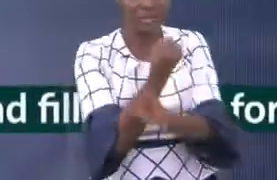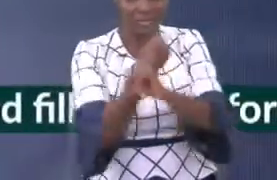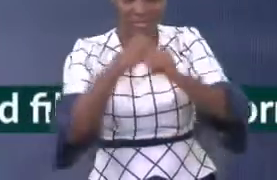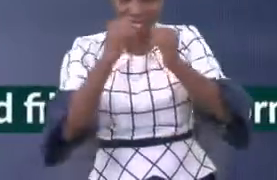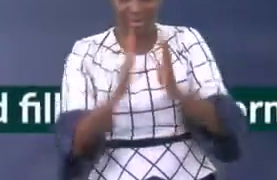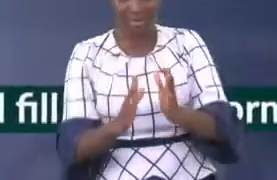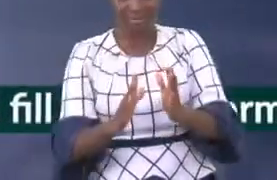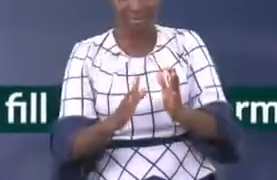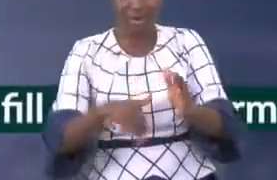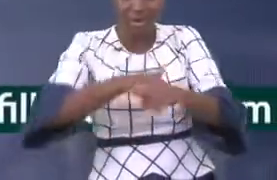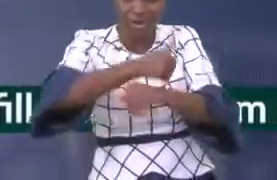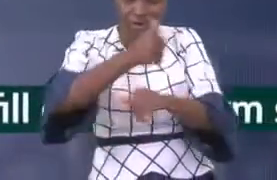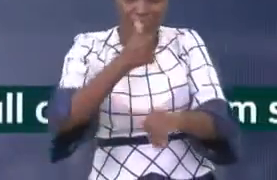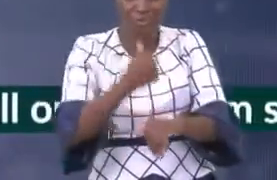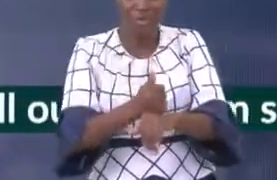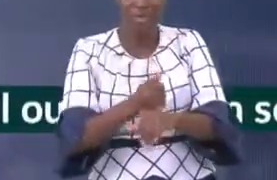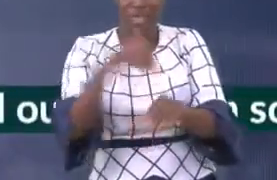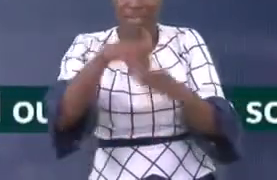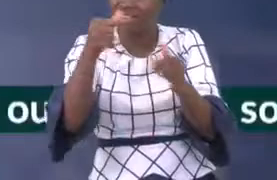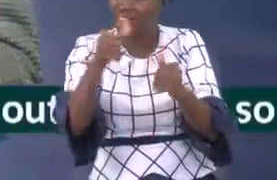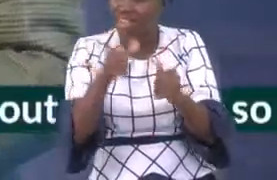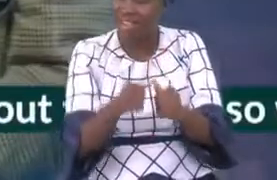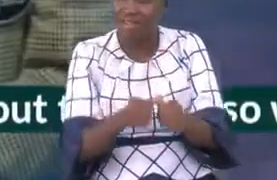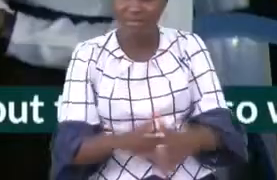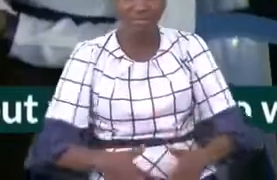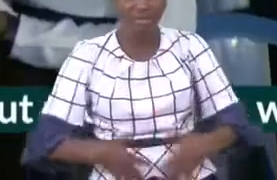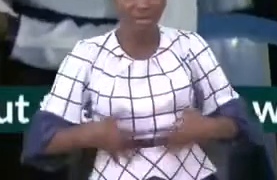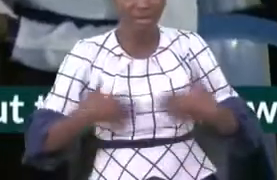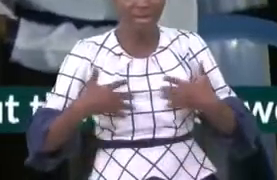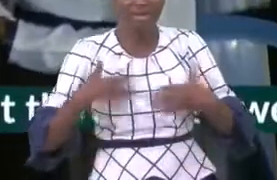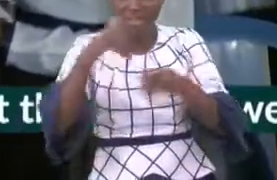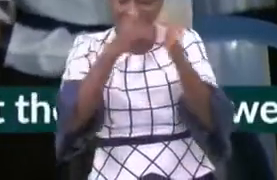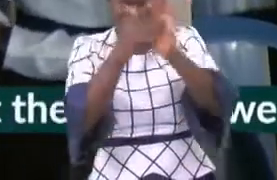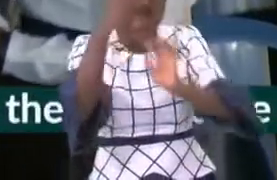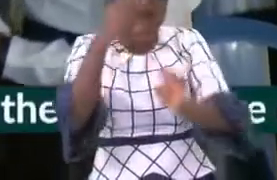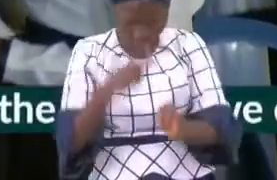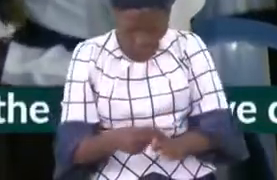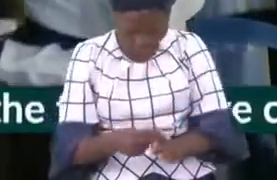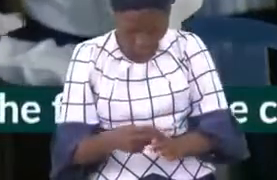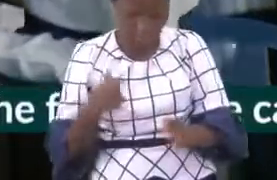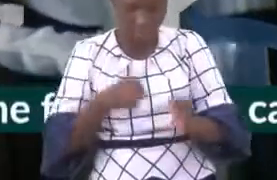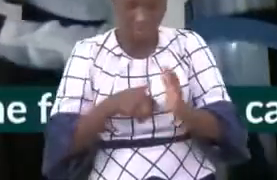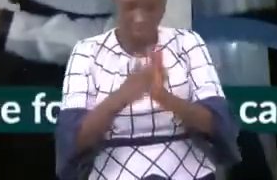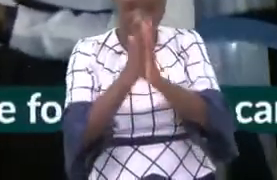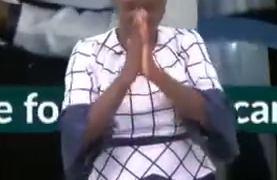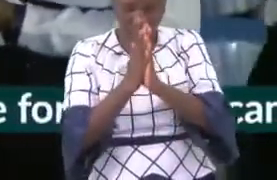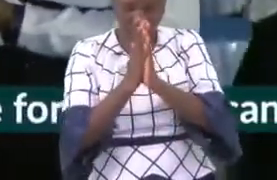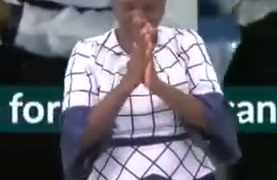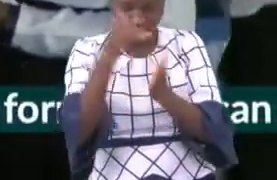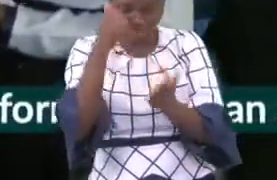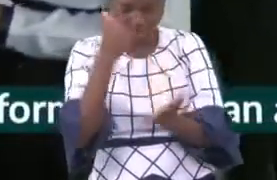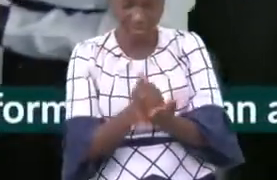Jesus' name we pray. Amen. Please keep on standing.